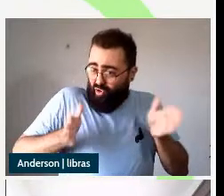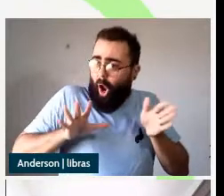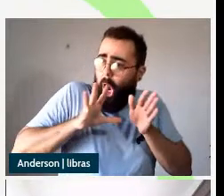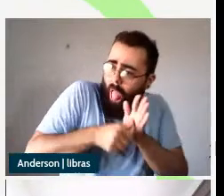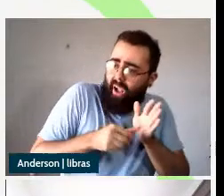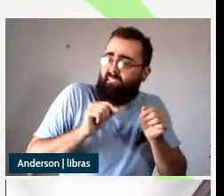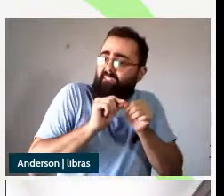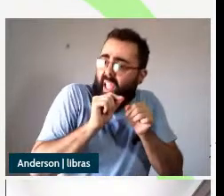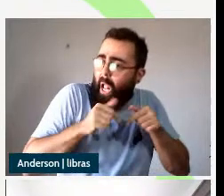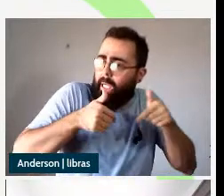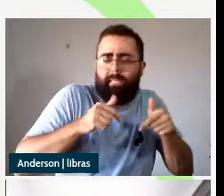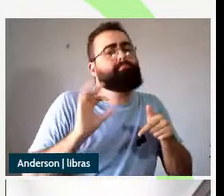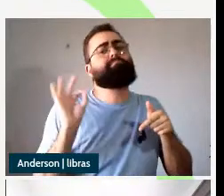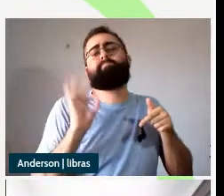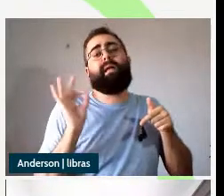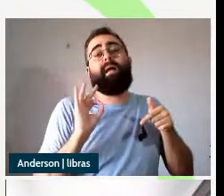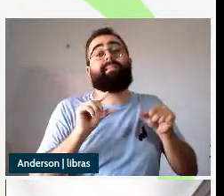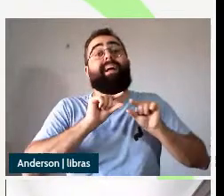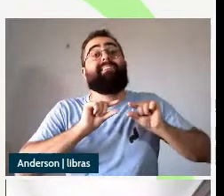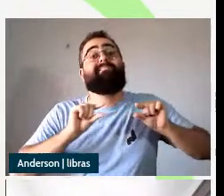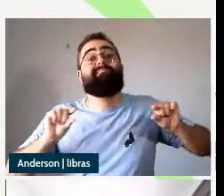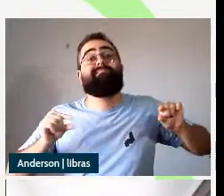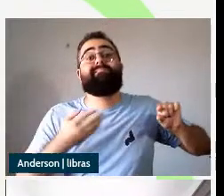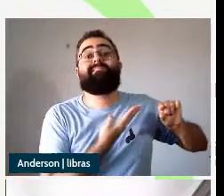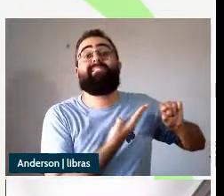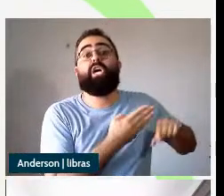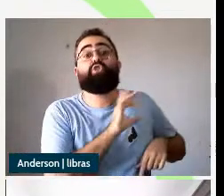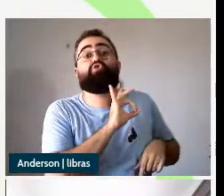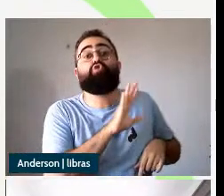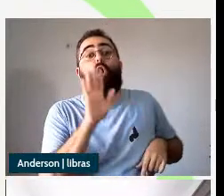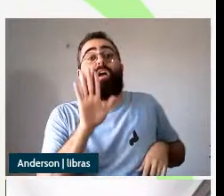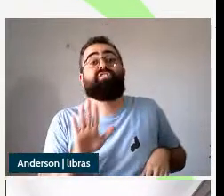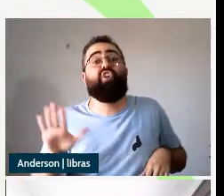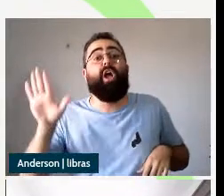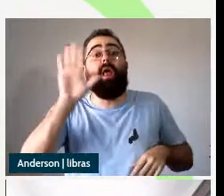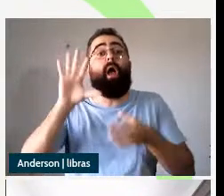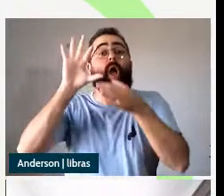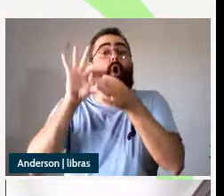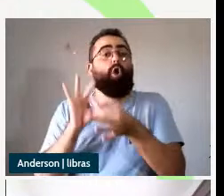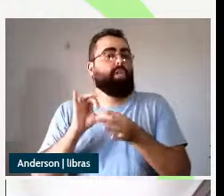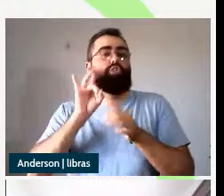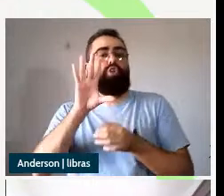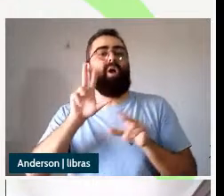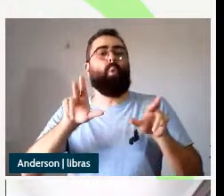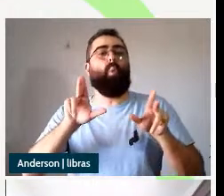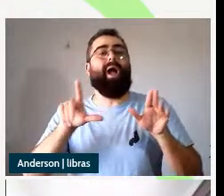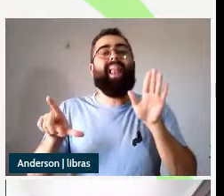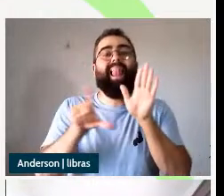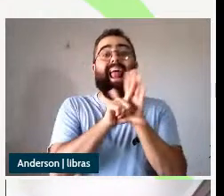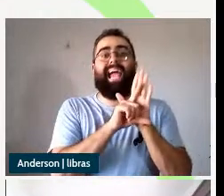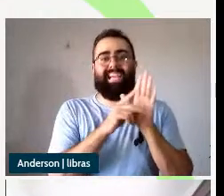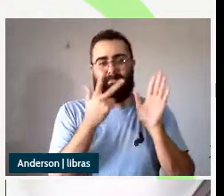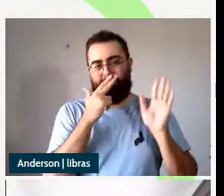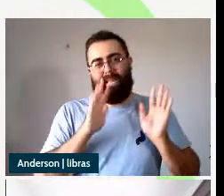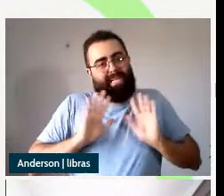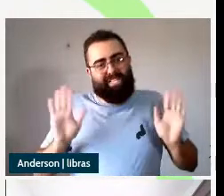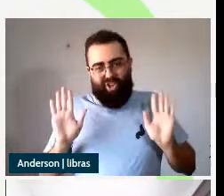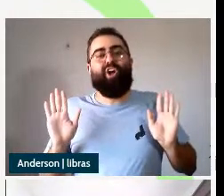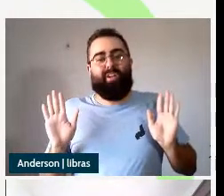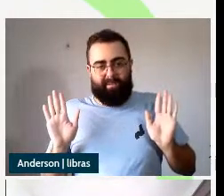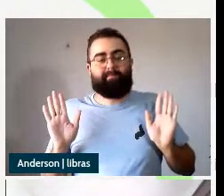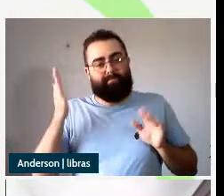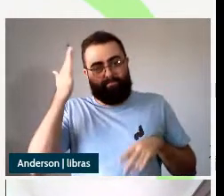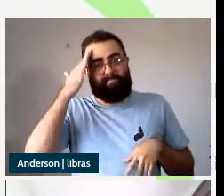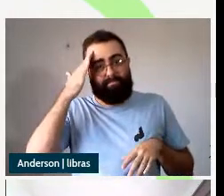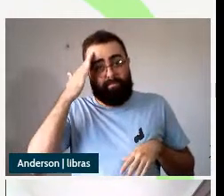they do not involve reference to the actual world if they are classified as declaration we can account for the pragmatic effects that